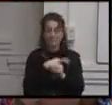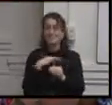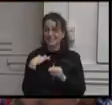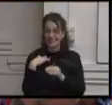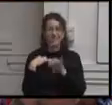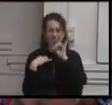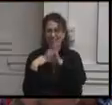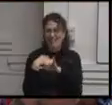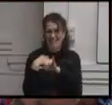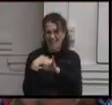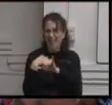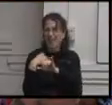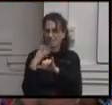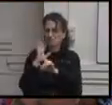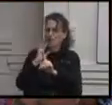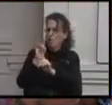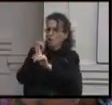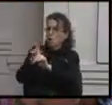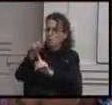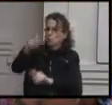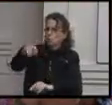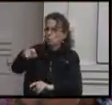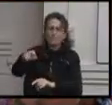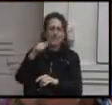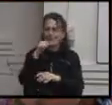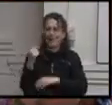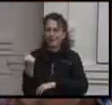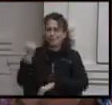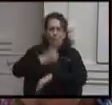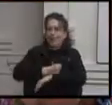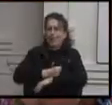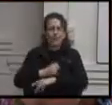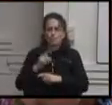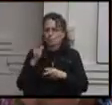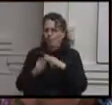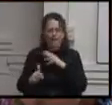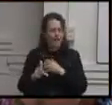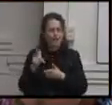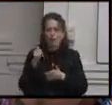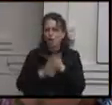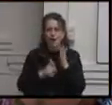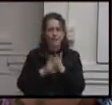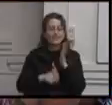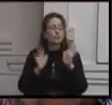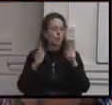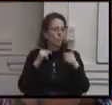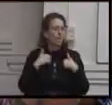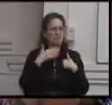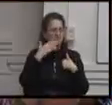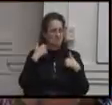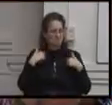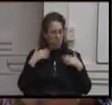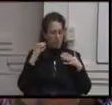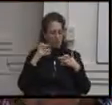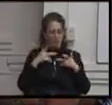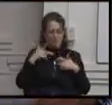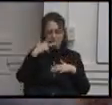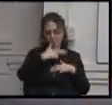about going down. I'm long-winded, so other than you, I'm going to say thank you. Keep up your good